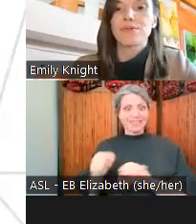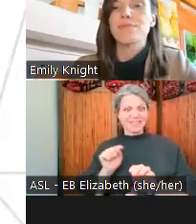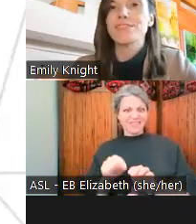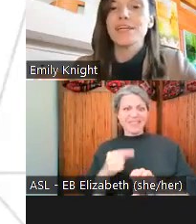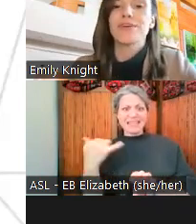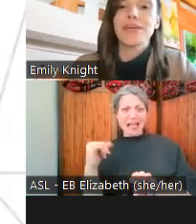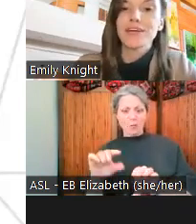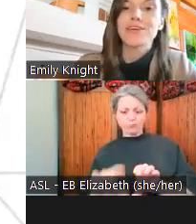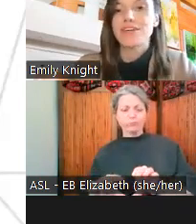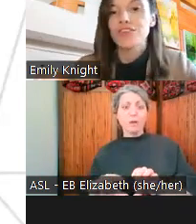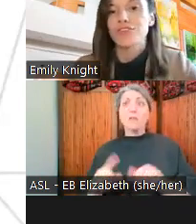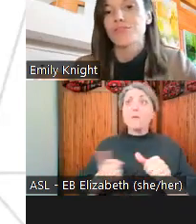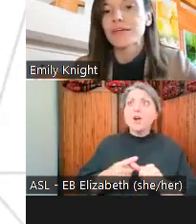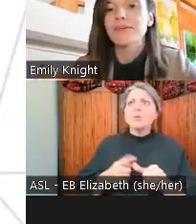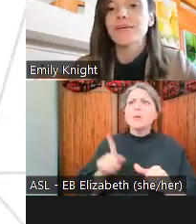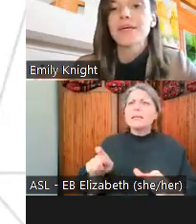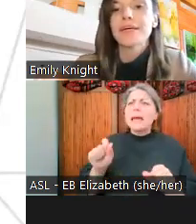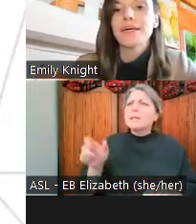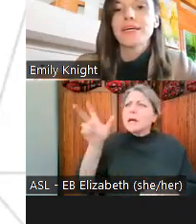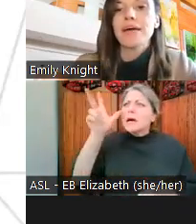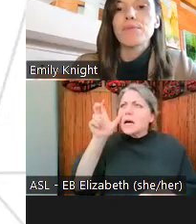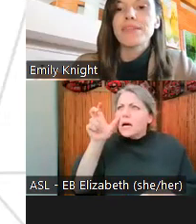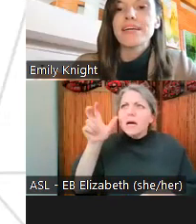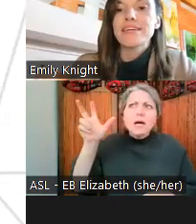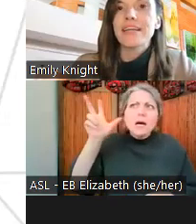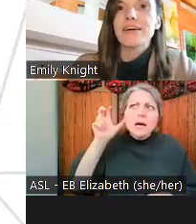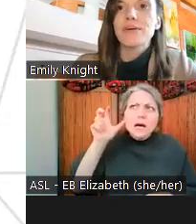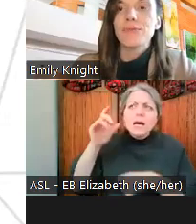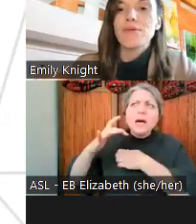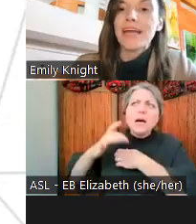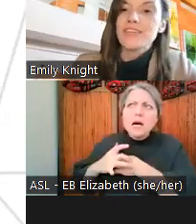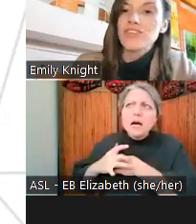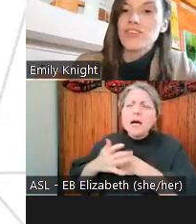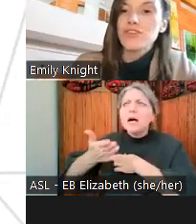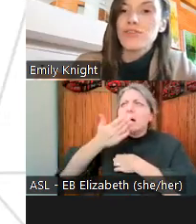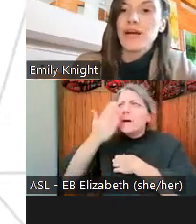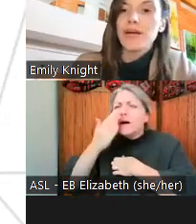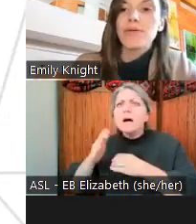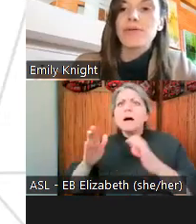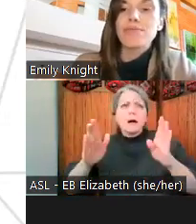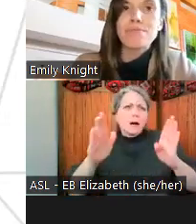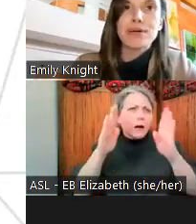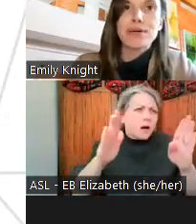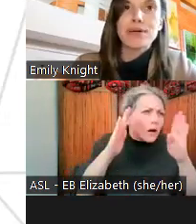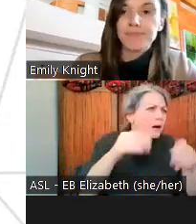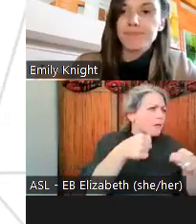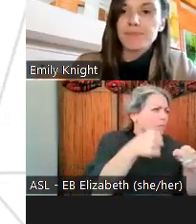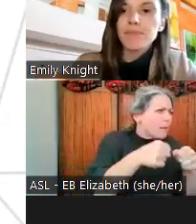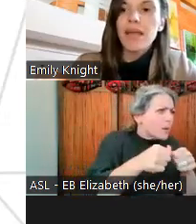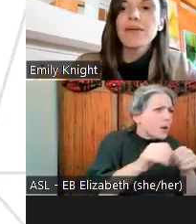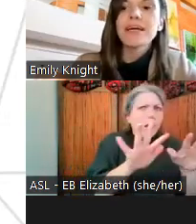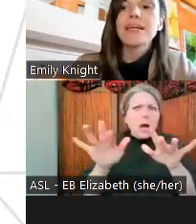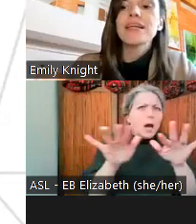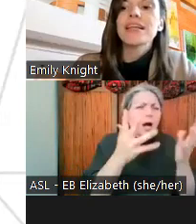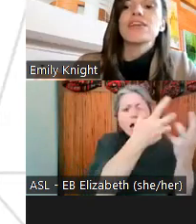information from what we see or hear, touch or smell. And we put that together with what we pay attention to and what we remember.